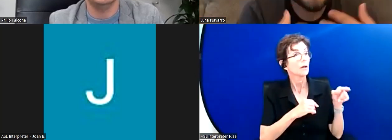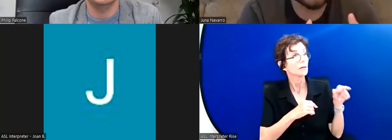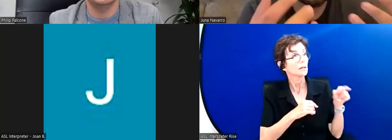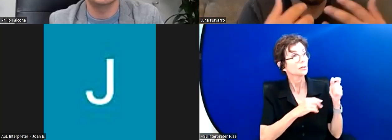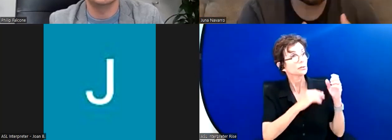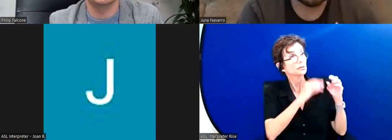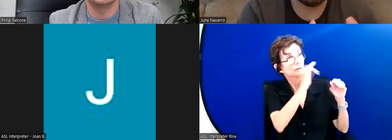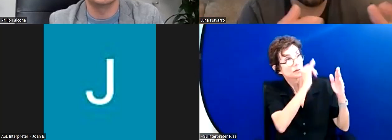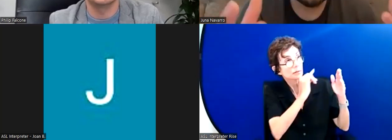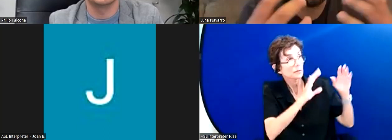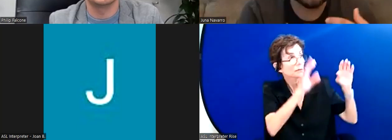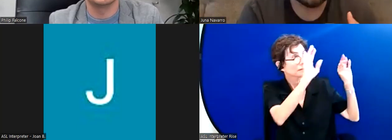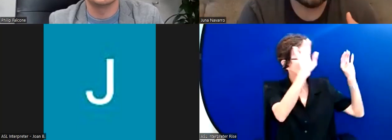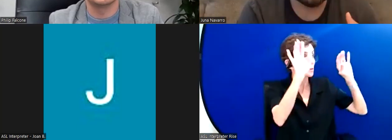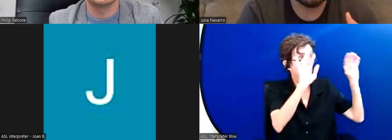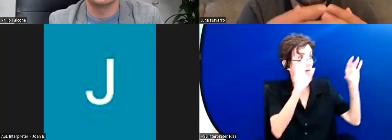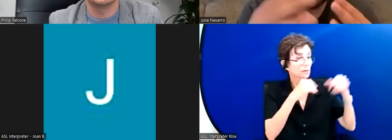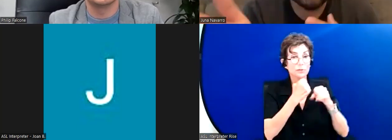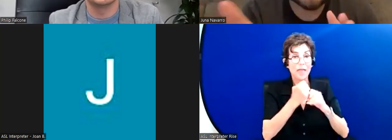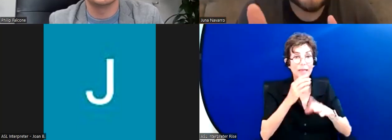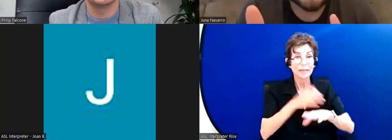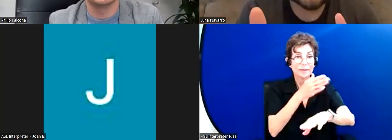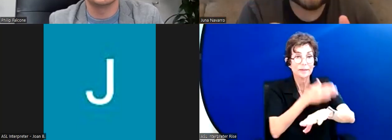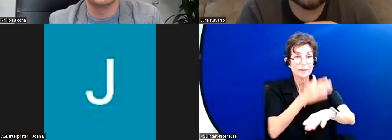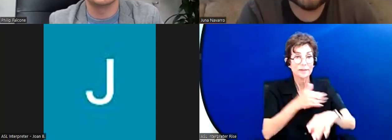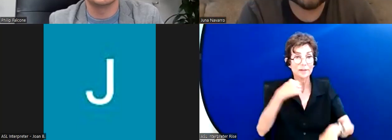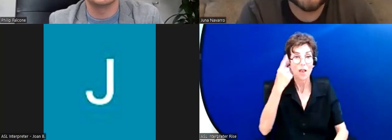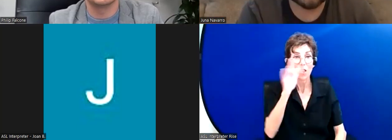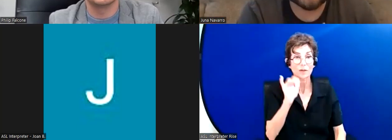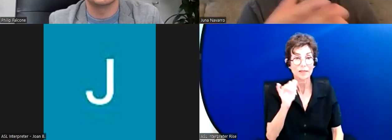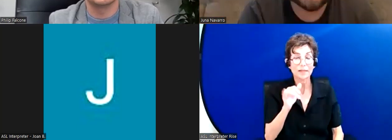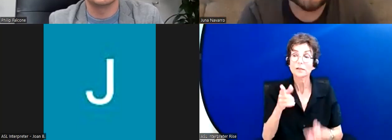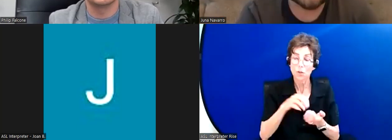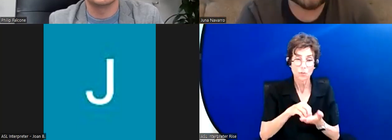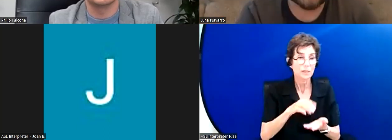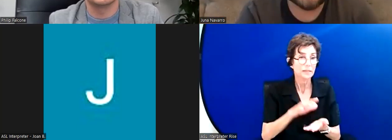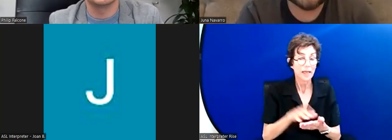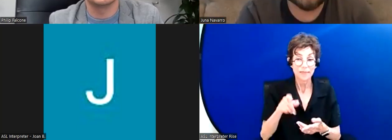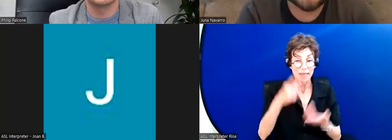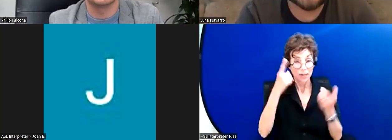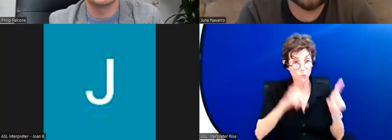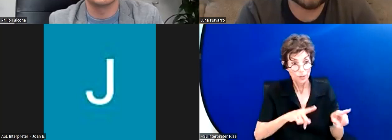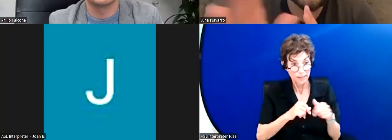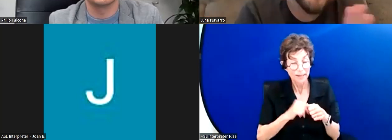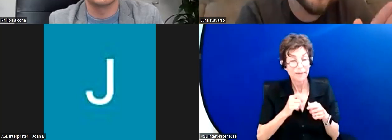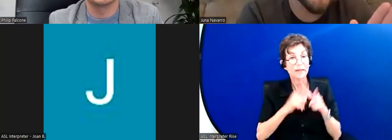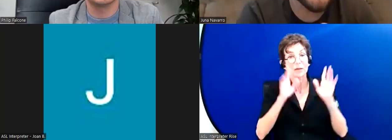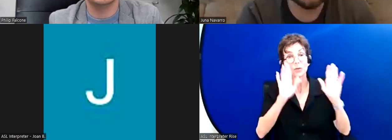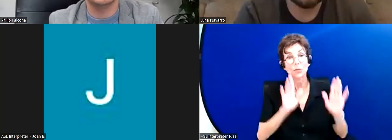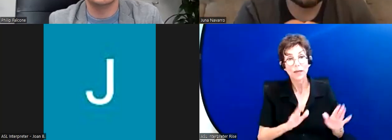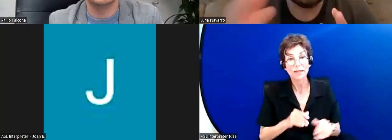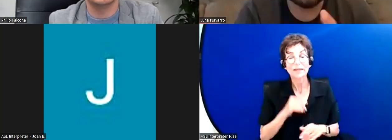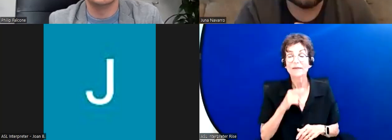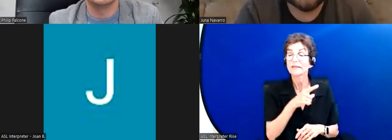is good to educate yourself and be aware of these things and then write them down. And if they agree with it, then great. If they kind of said, no, never